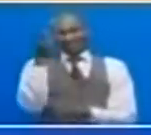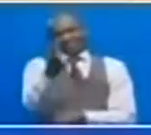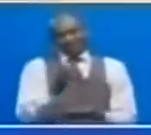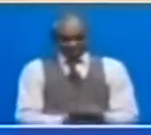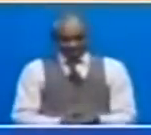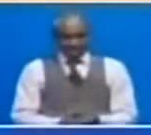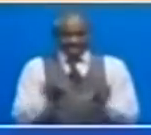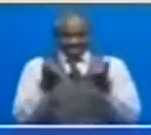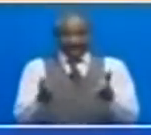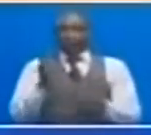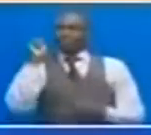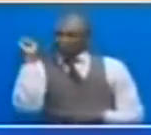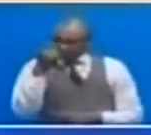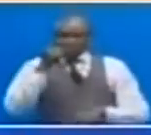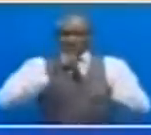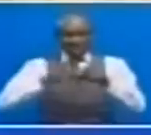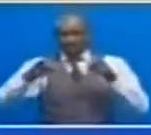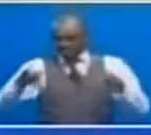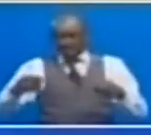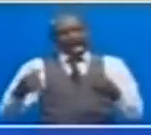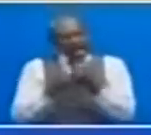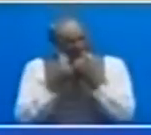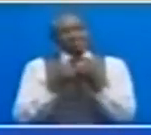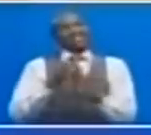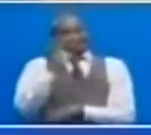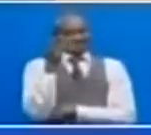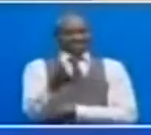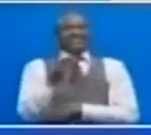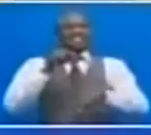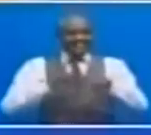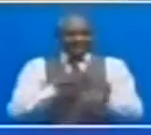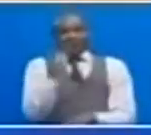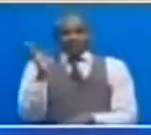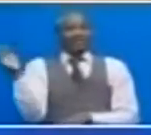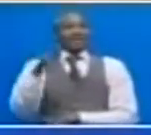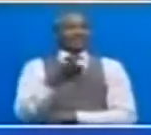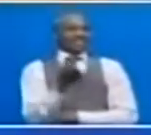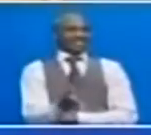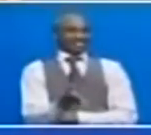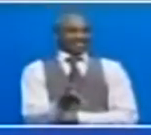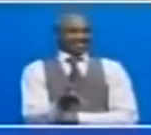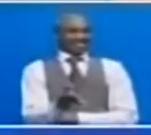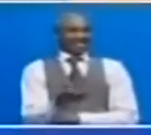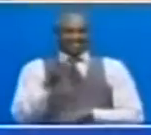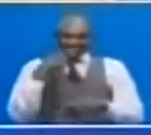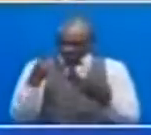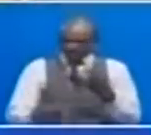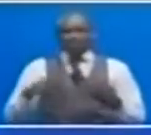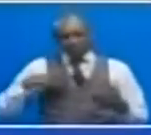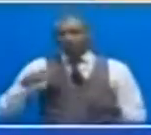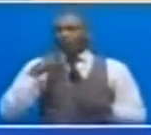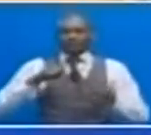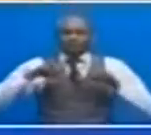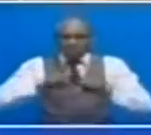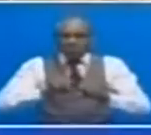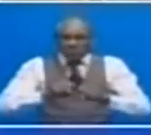Debate on presidential term limits has heated up on the continent since U.S. President Barack Obama admonished those seeking to cling